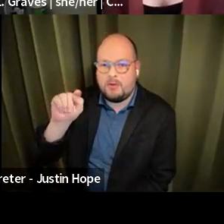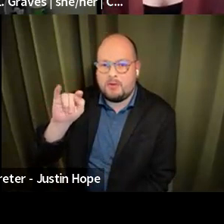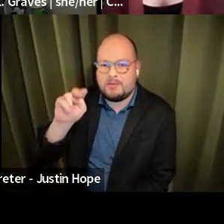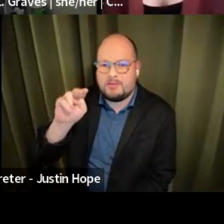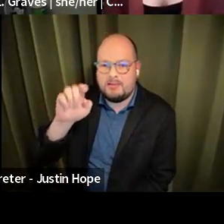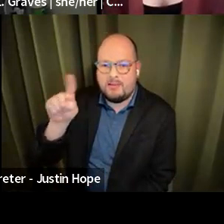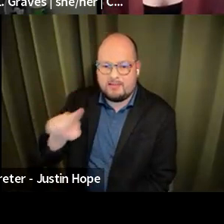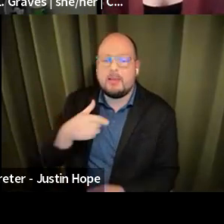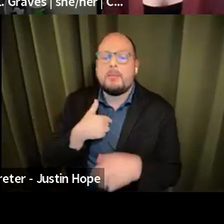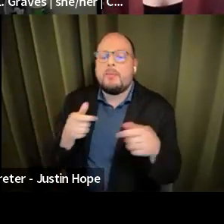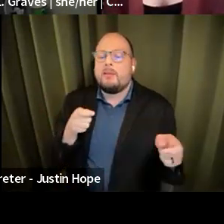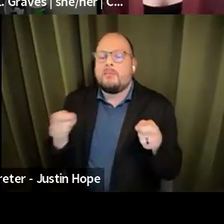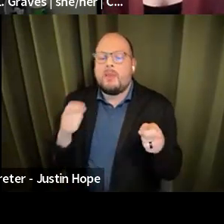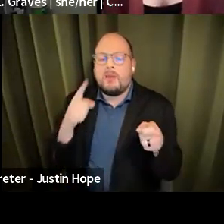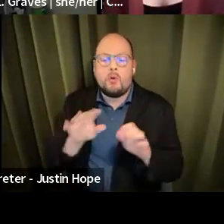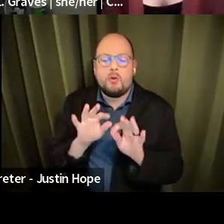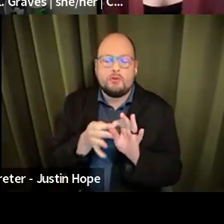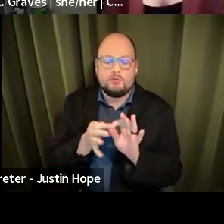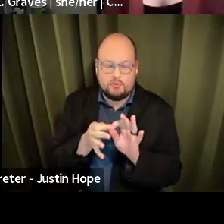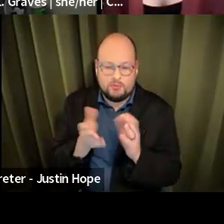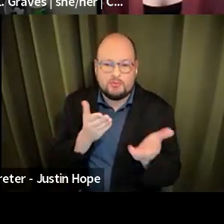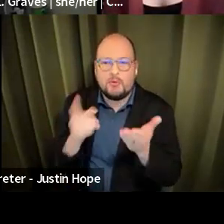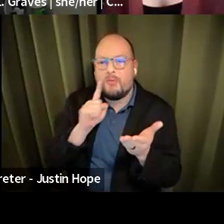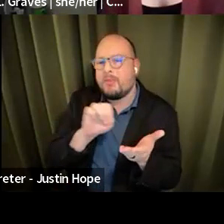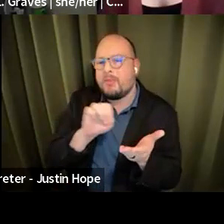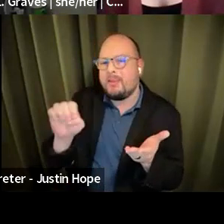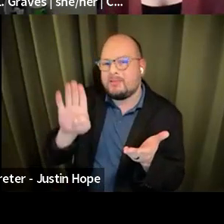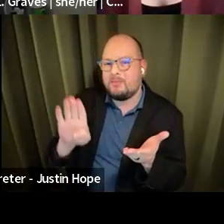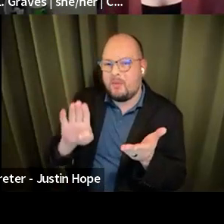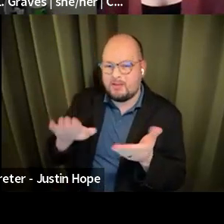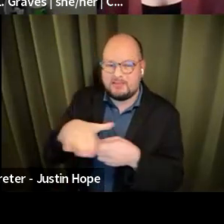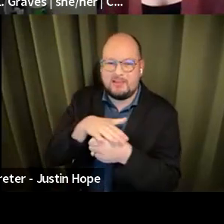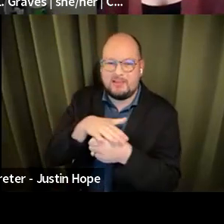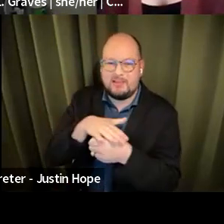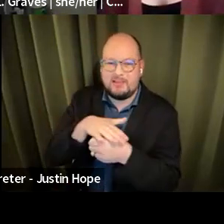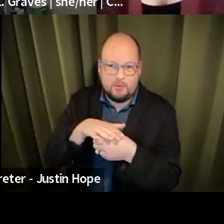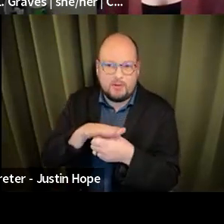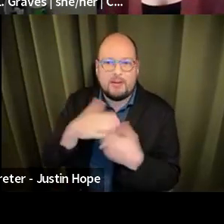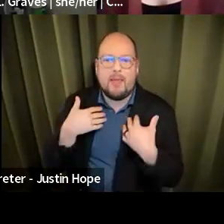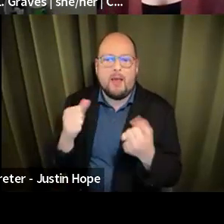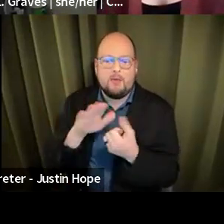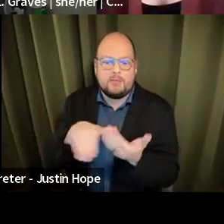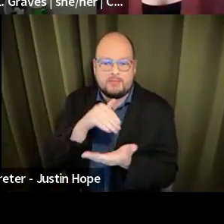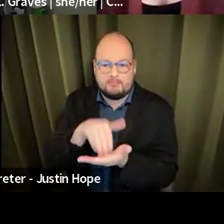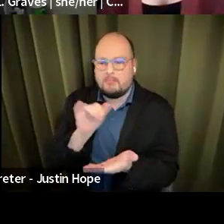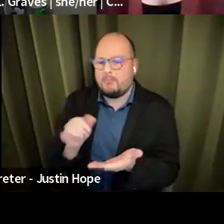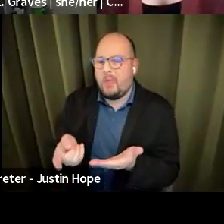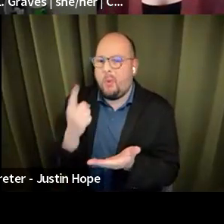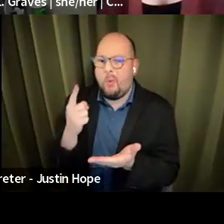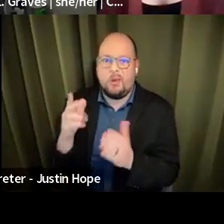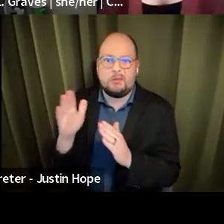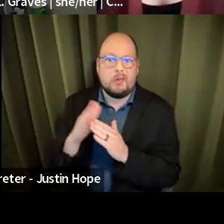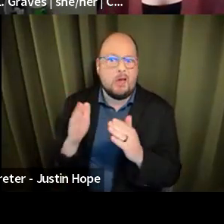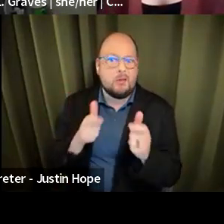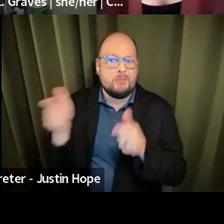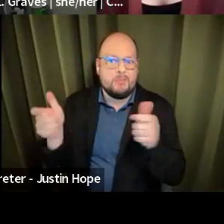Department at the East Boston Neighborhood Health Center. This is a community health center, is one of the biggest in the United States. And I wanted to